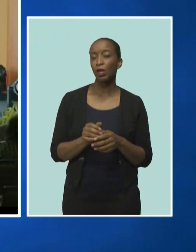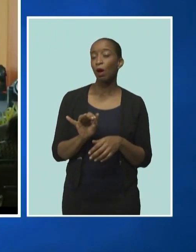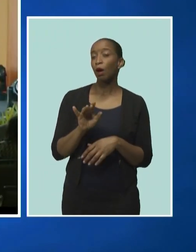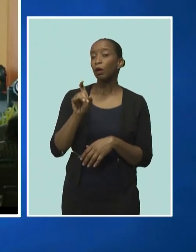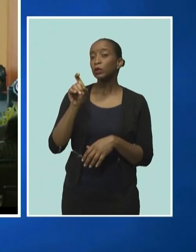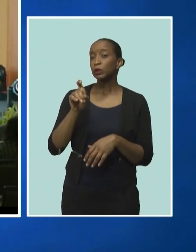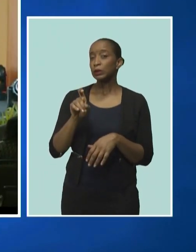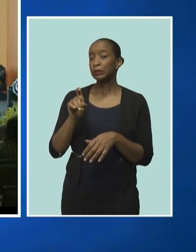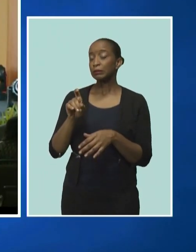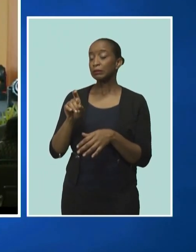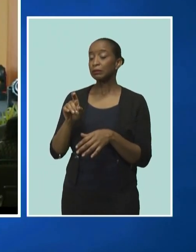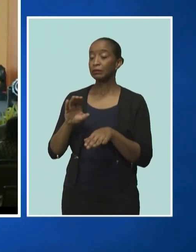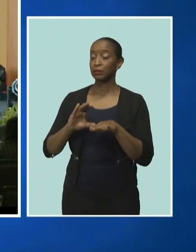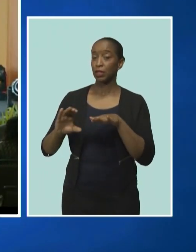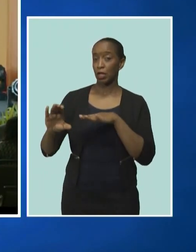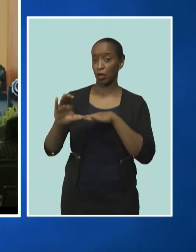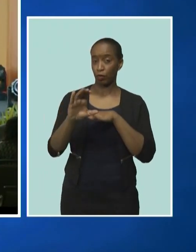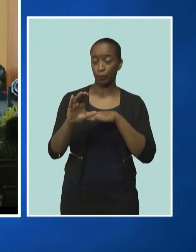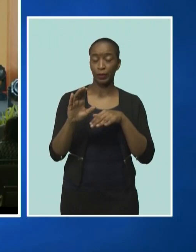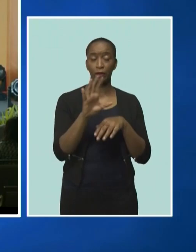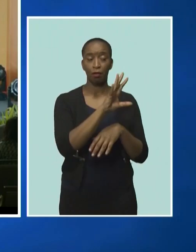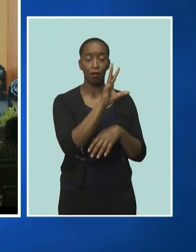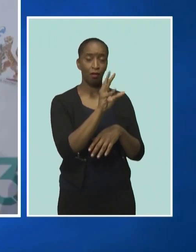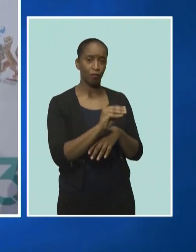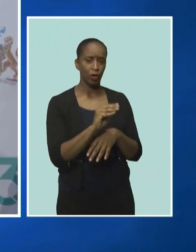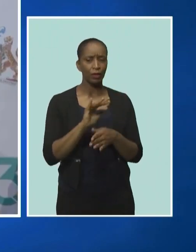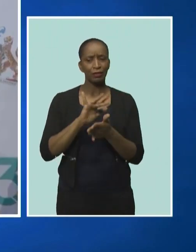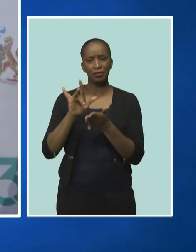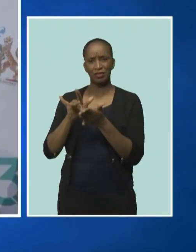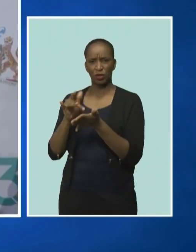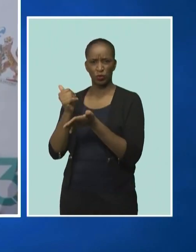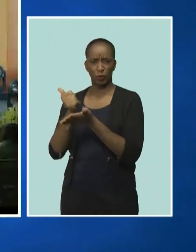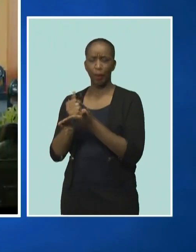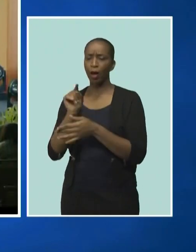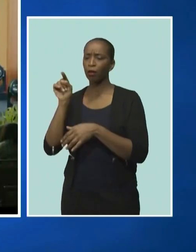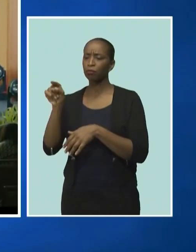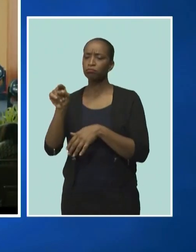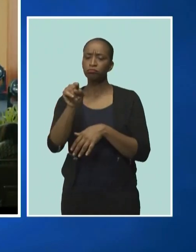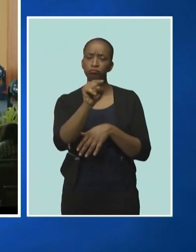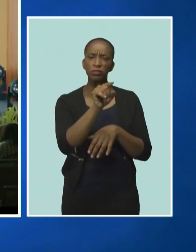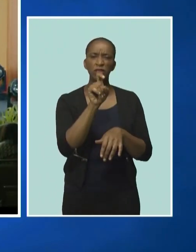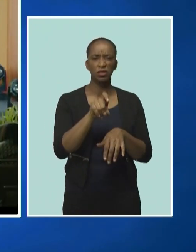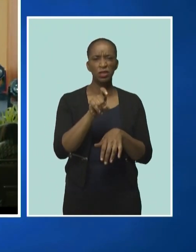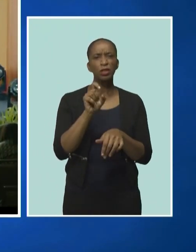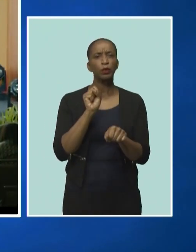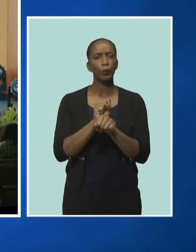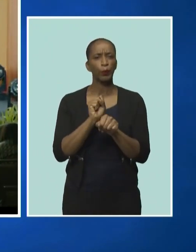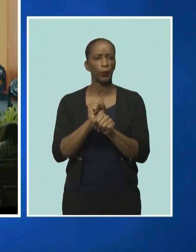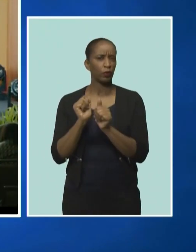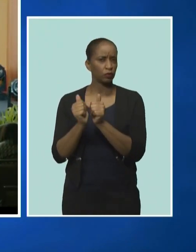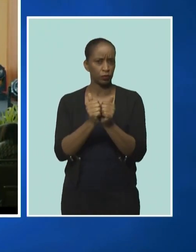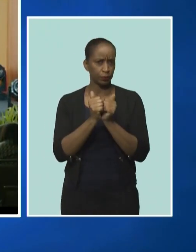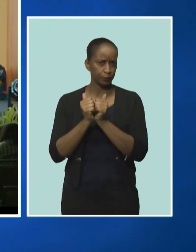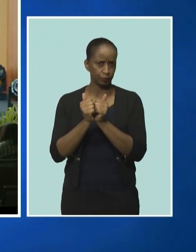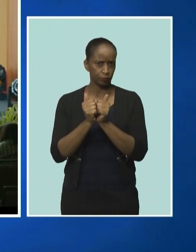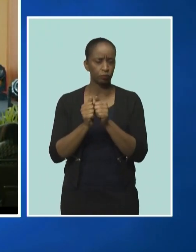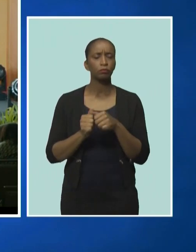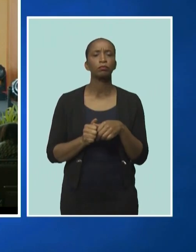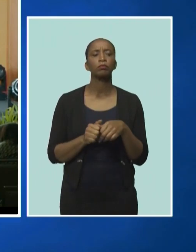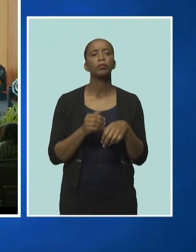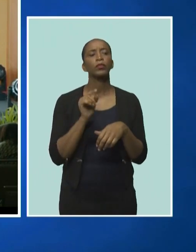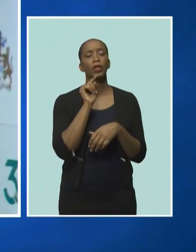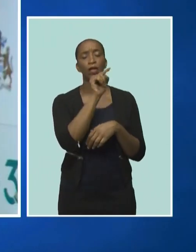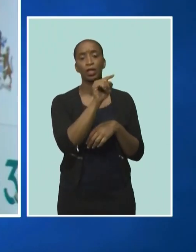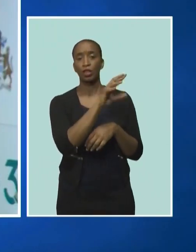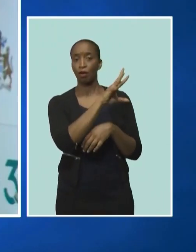between central banks in the Caribbean and Africa. We have to have functional cooperation between the central banks in the African continent